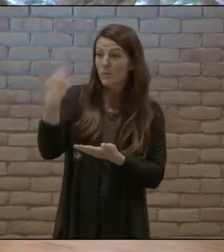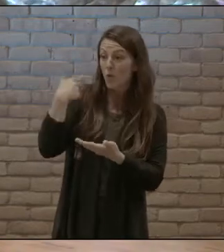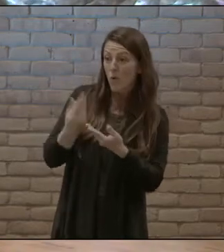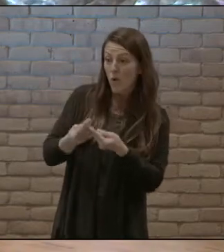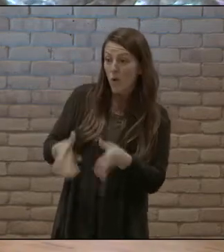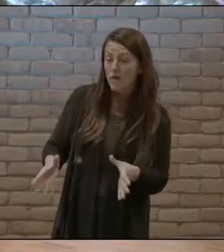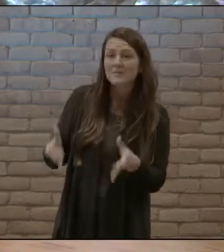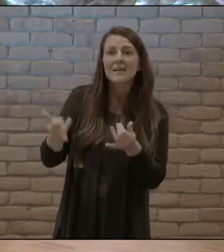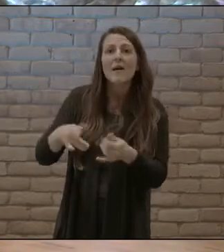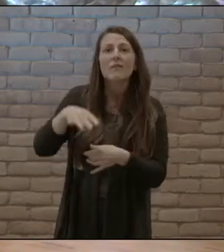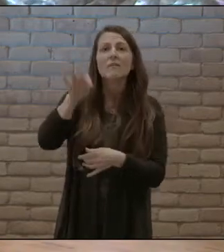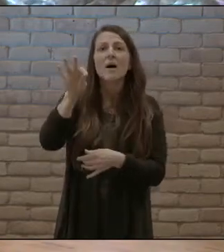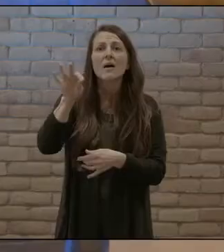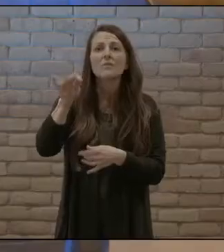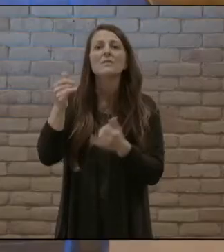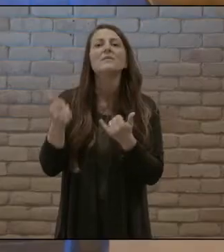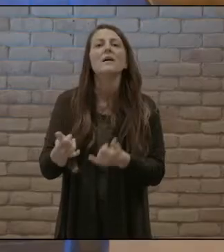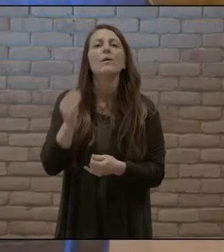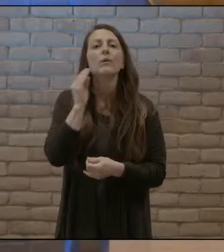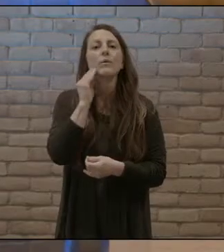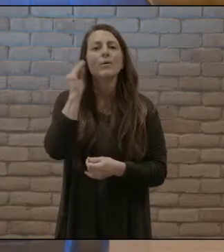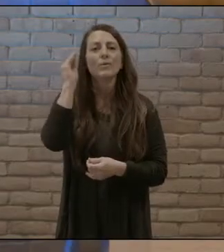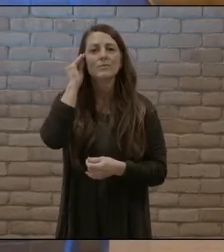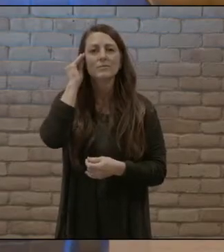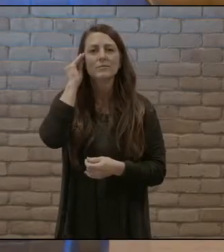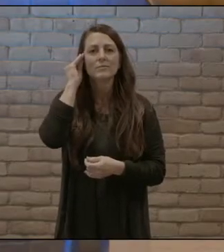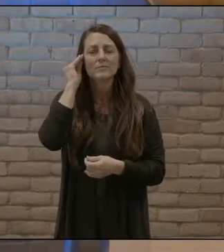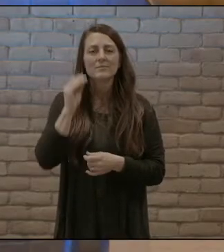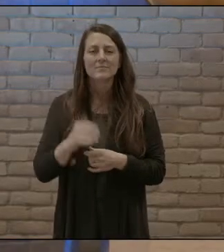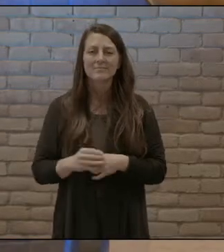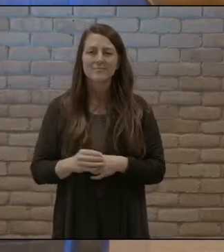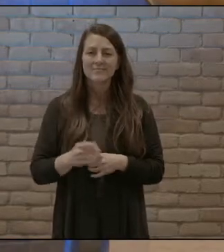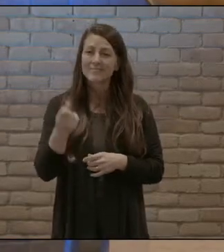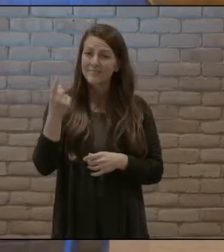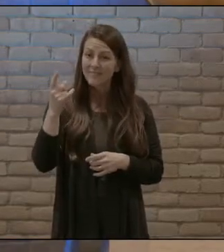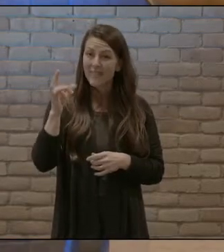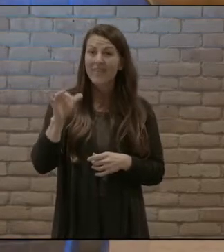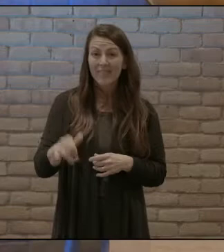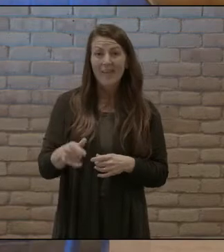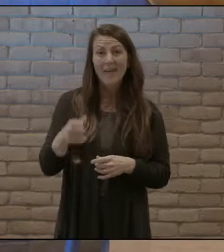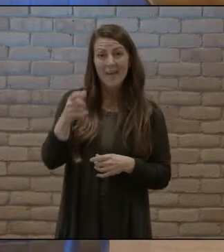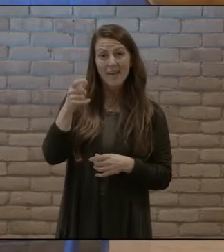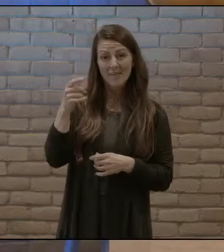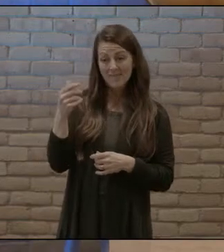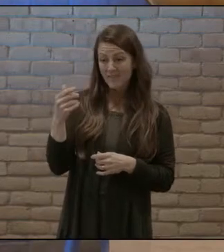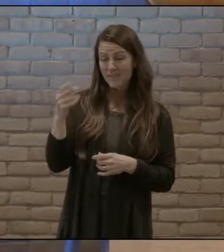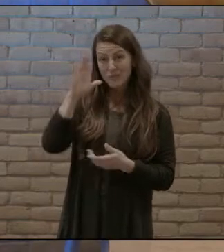You see that young man? He was exiled, but not extinguished.